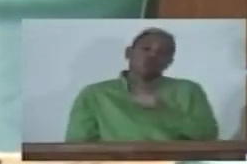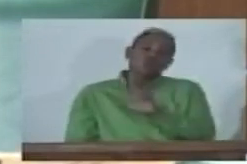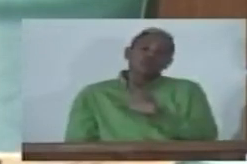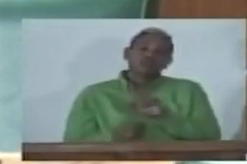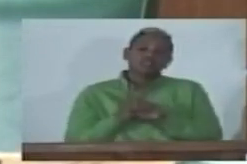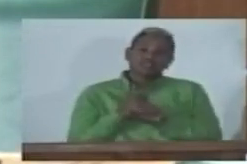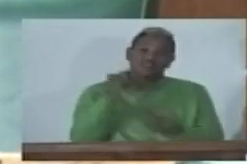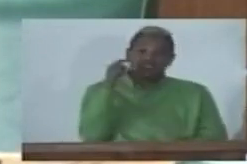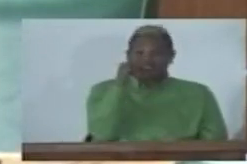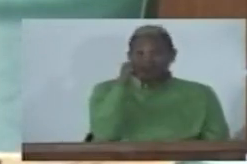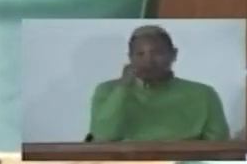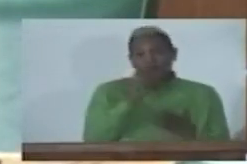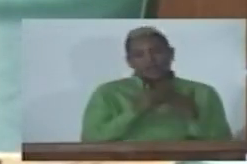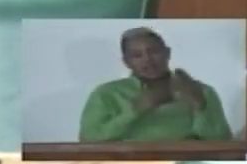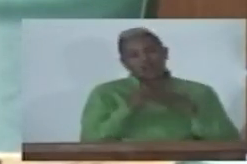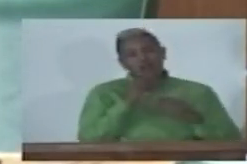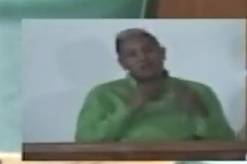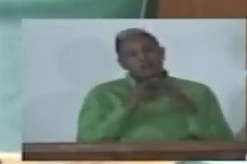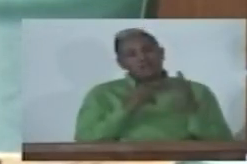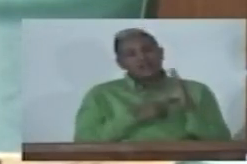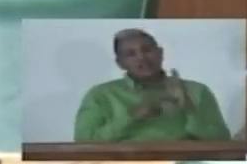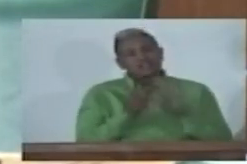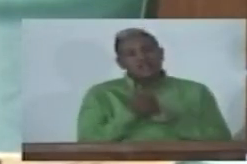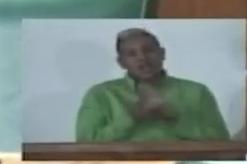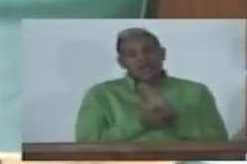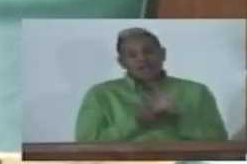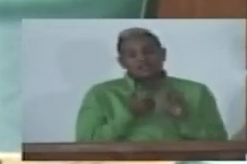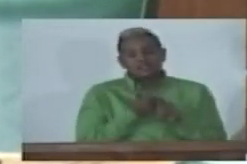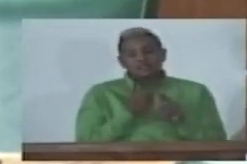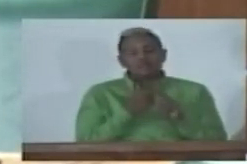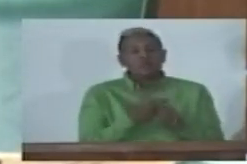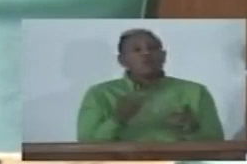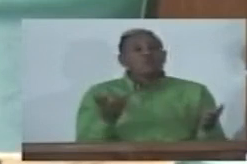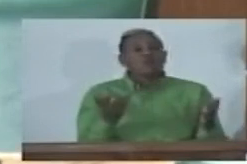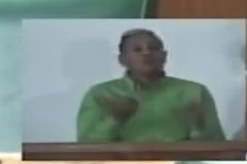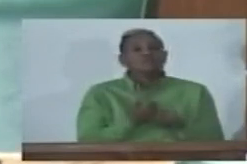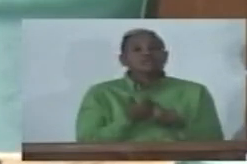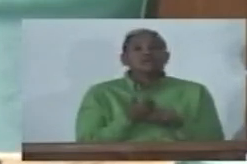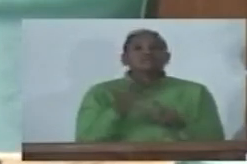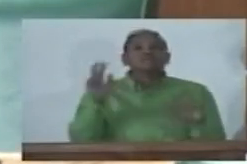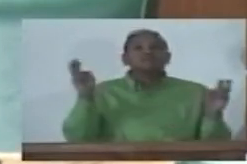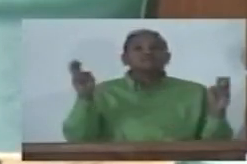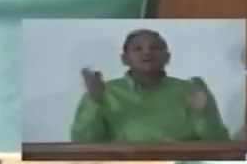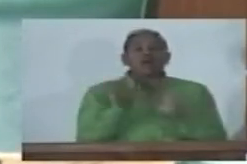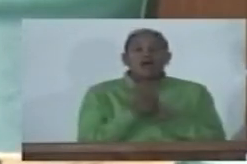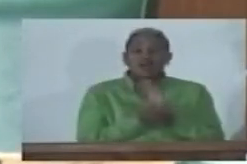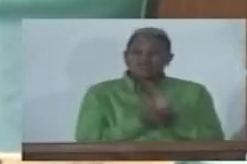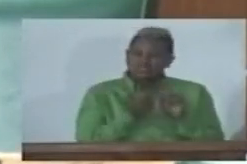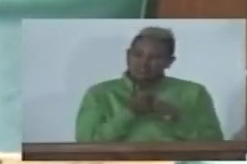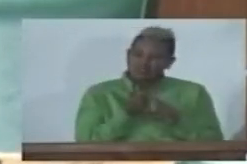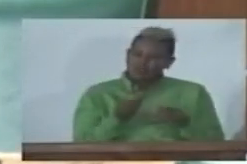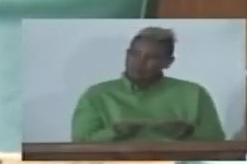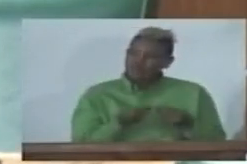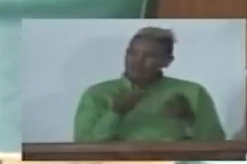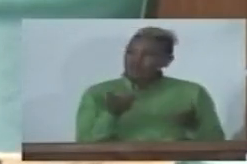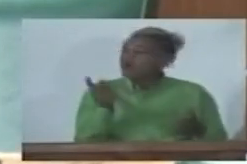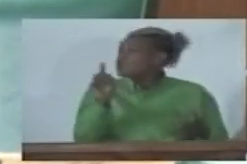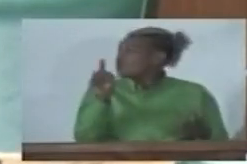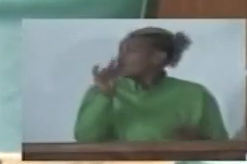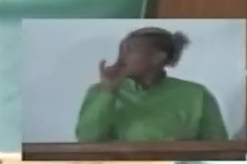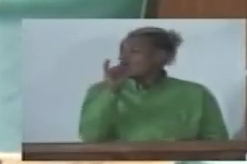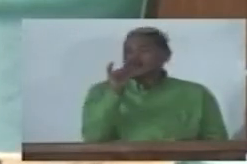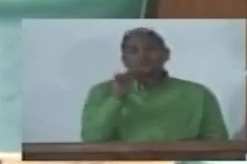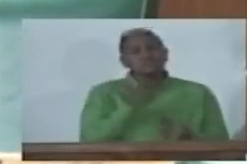the Airports Economic Regulation Act, hereinafter referred to as the Act, provides that where an airport